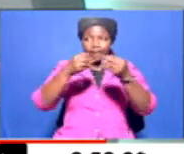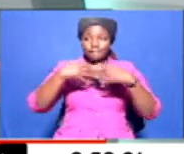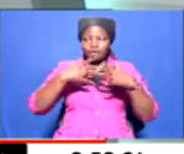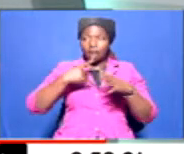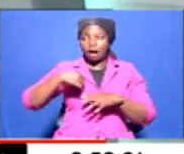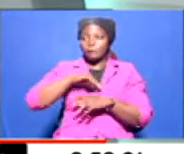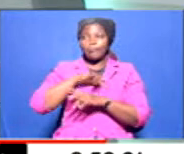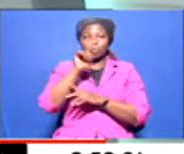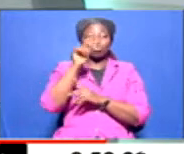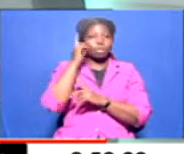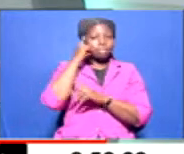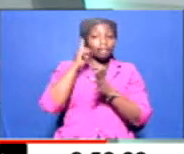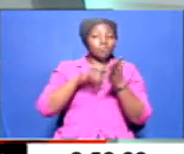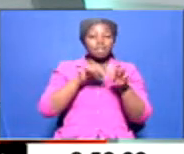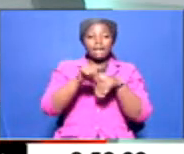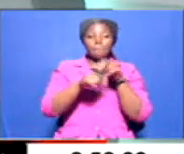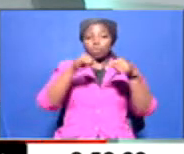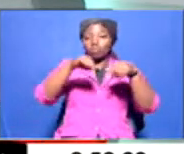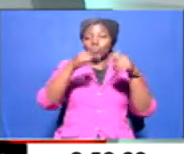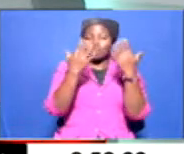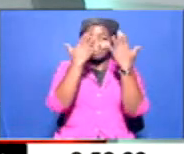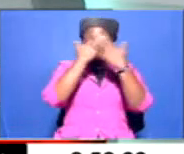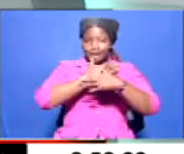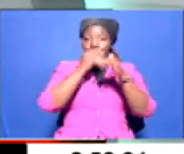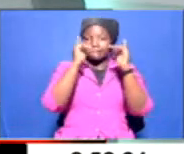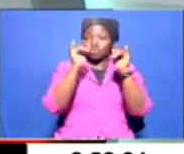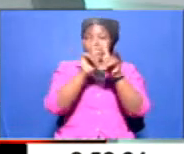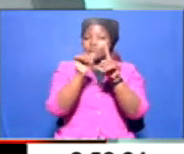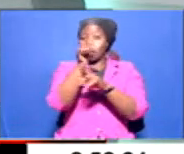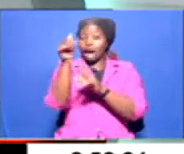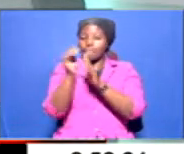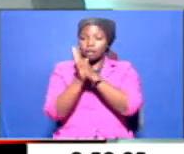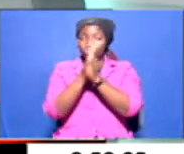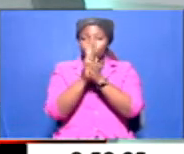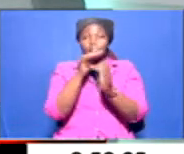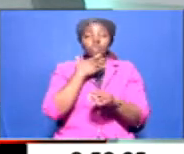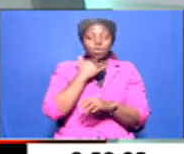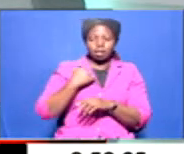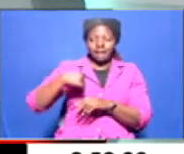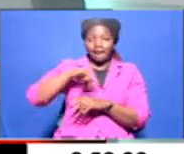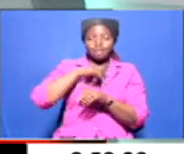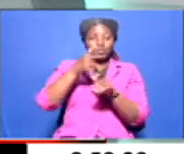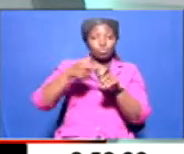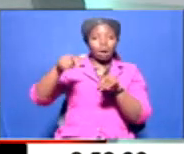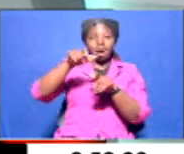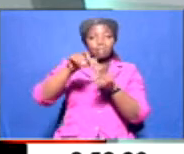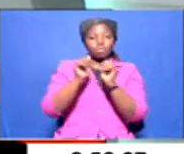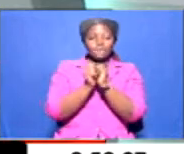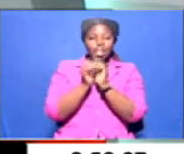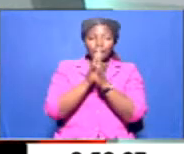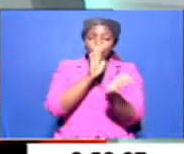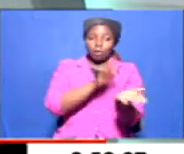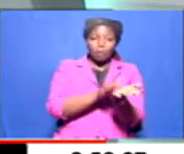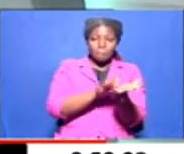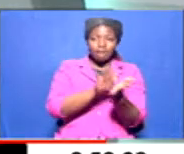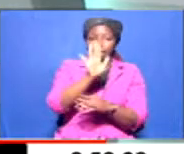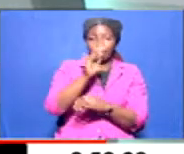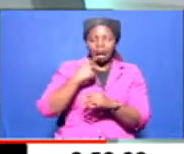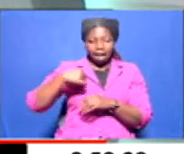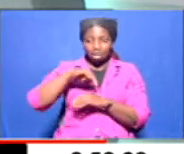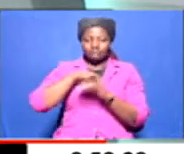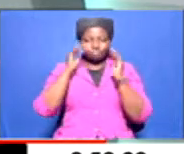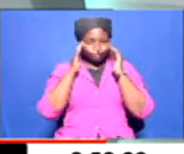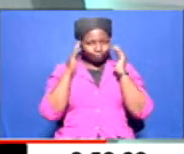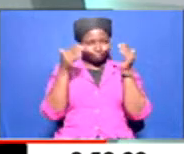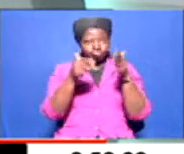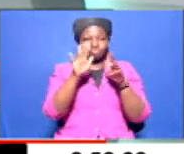tonight's bulletin. What other stories would you like us to add, and your comments? And we always do pay attention to your feedback. Some